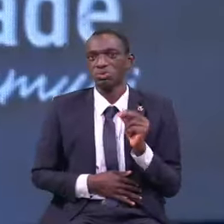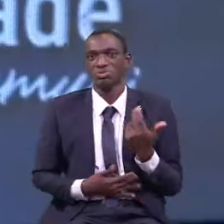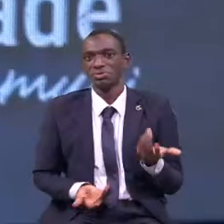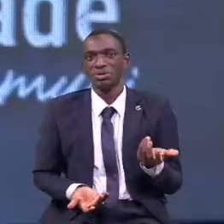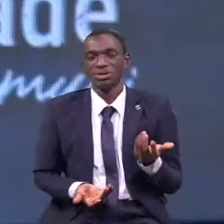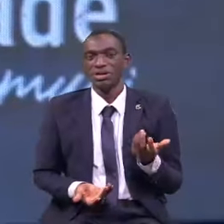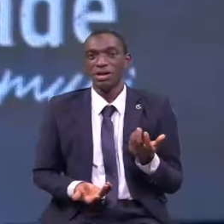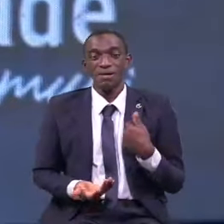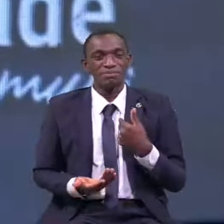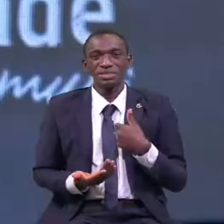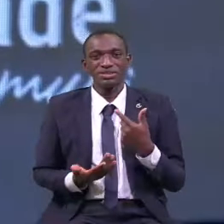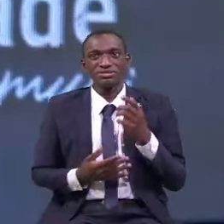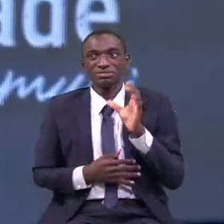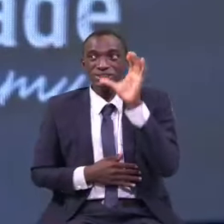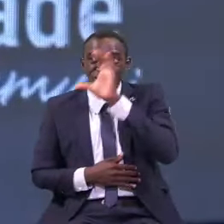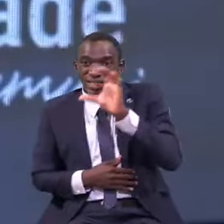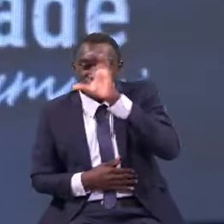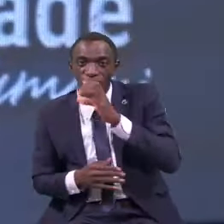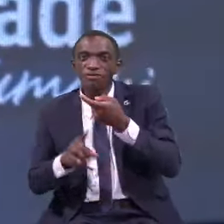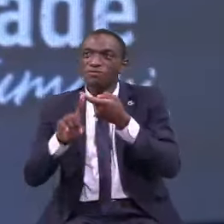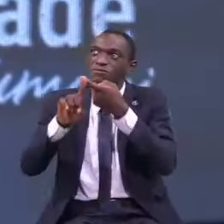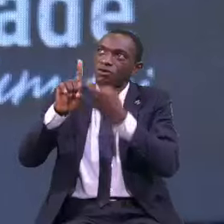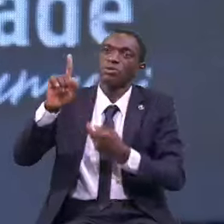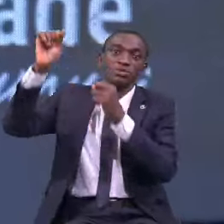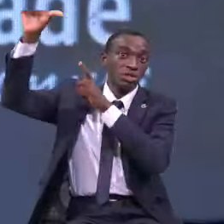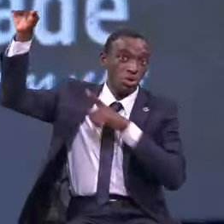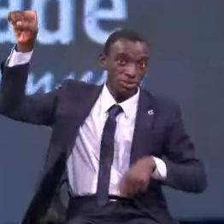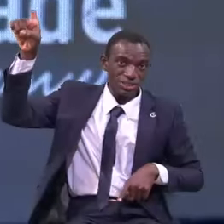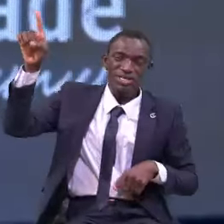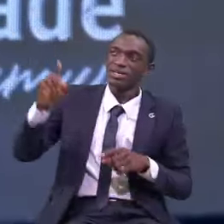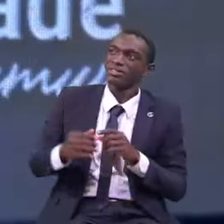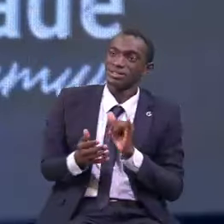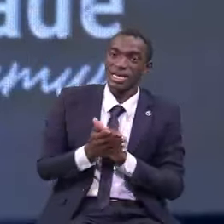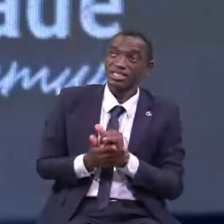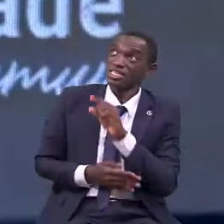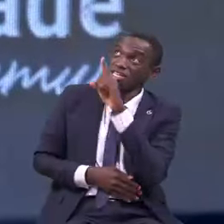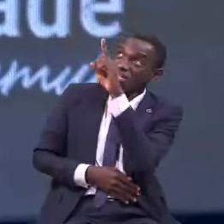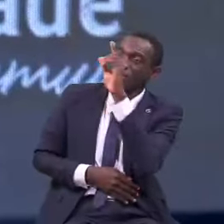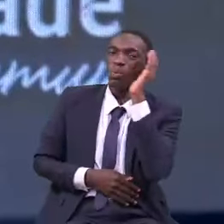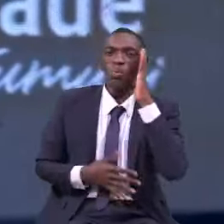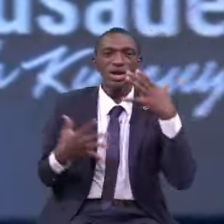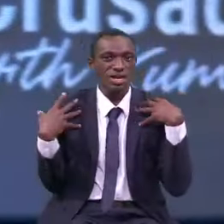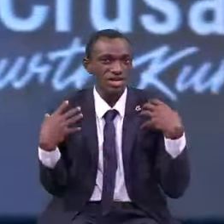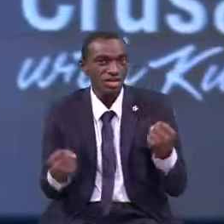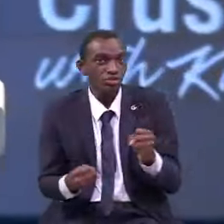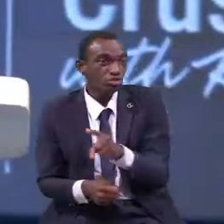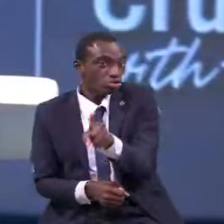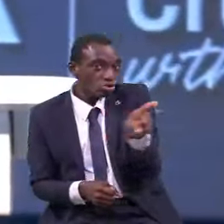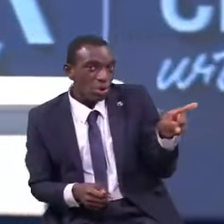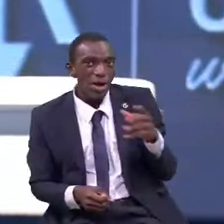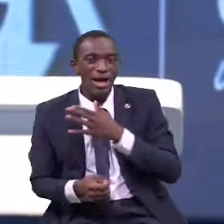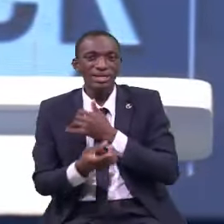you are seeking from the Lord that he will heal you and deliver you and save